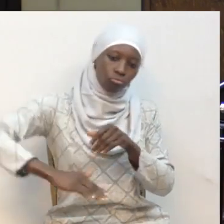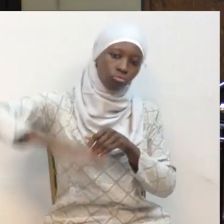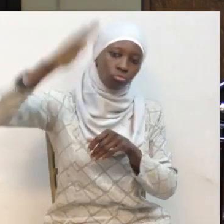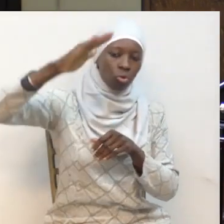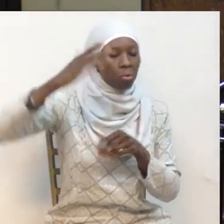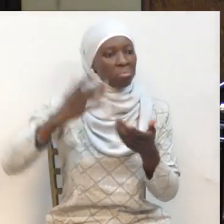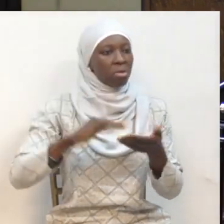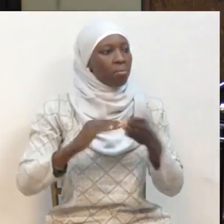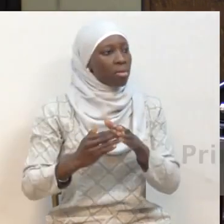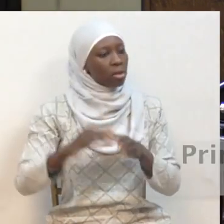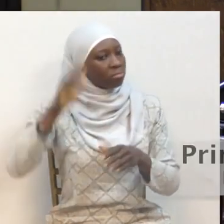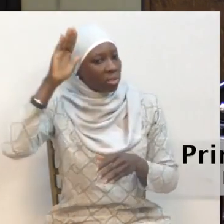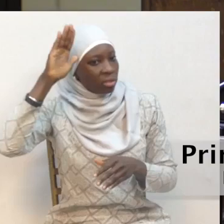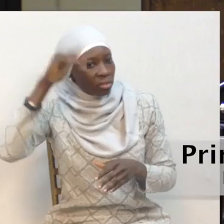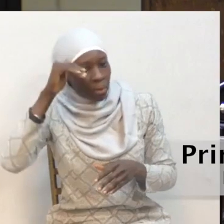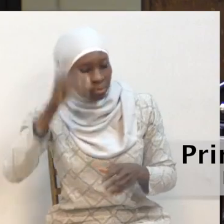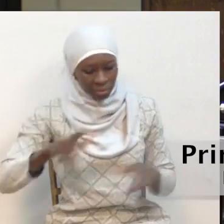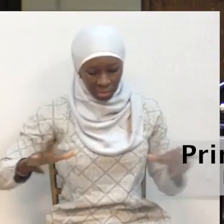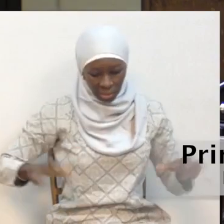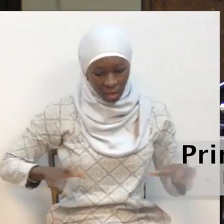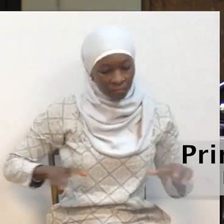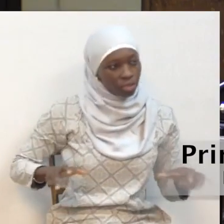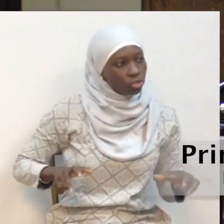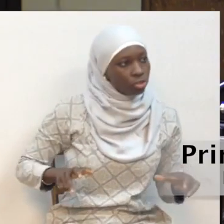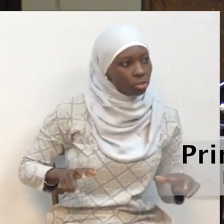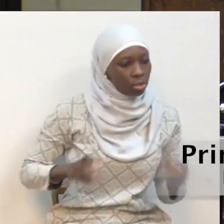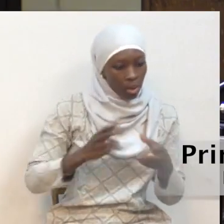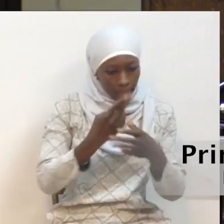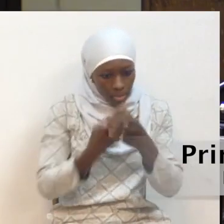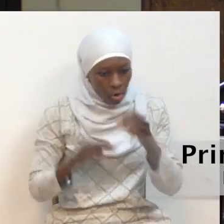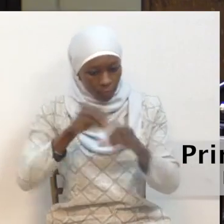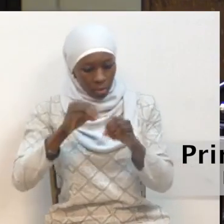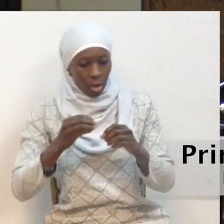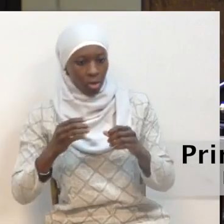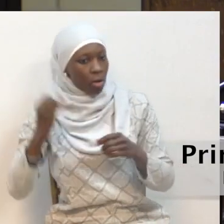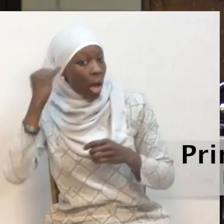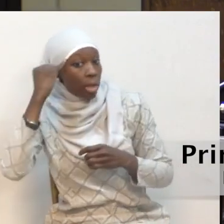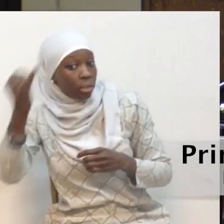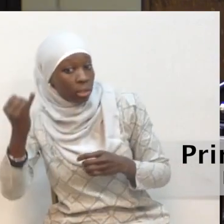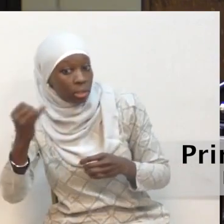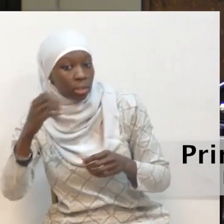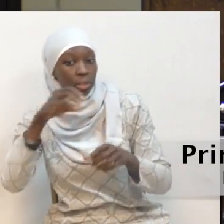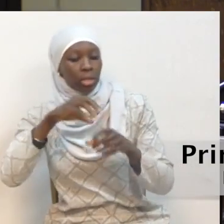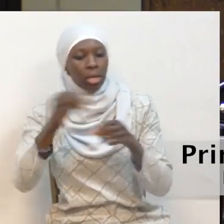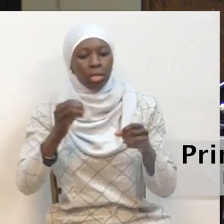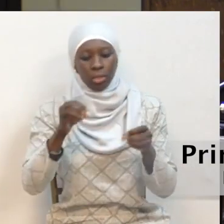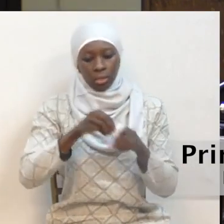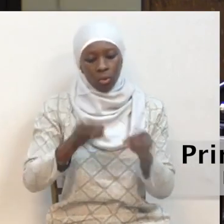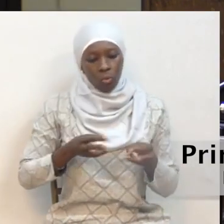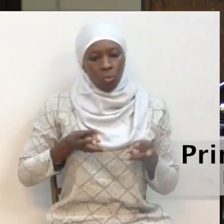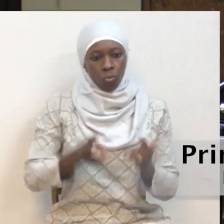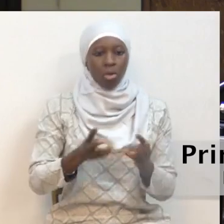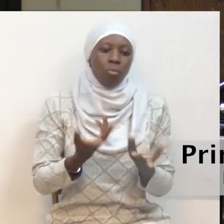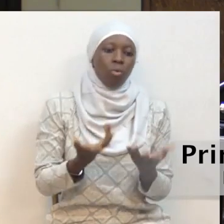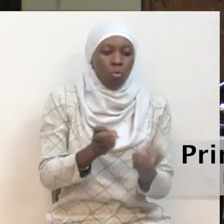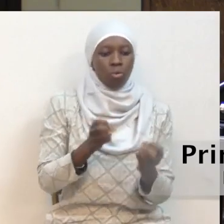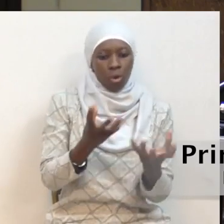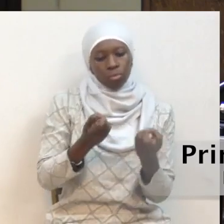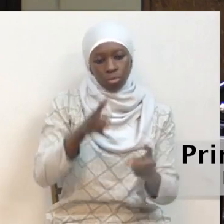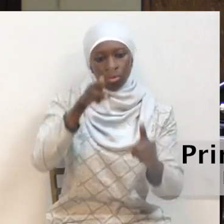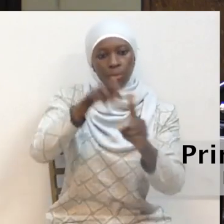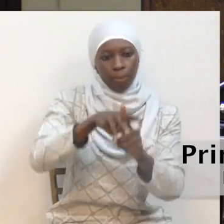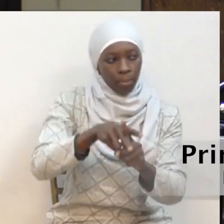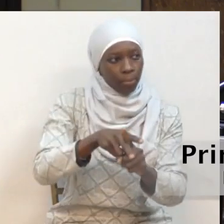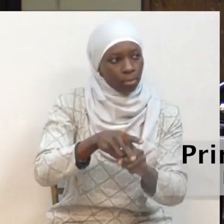individualistic, both in our thoughts, in our ideas, and in the way we want to implement them. So we end